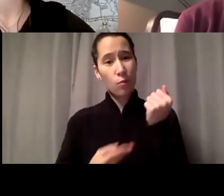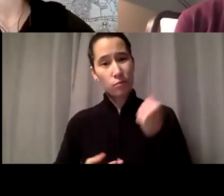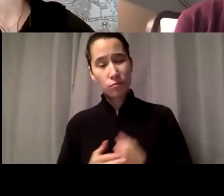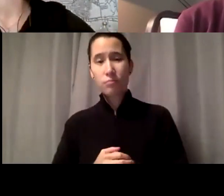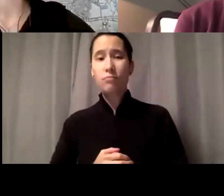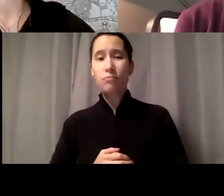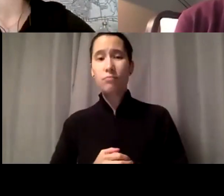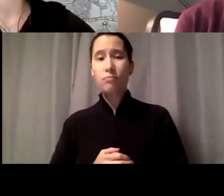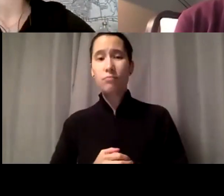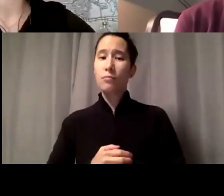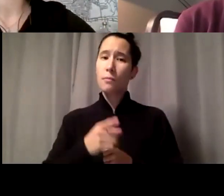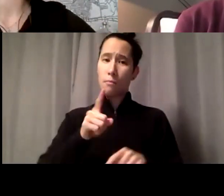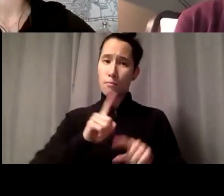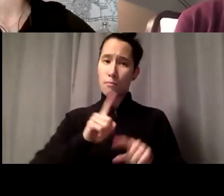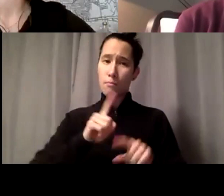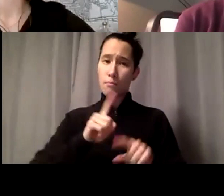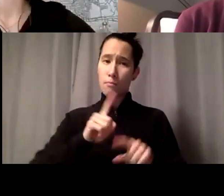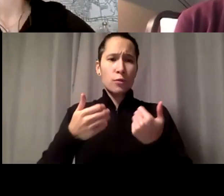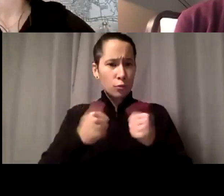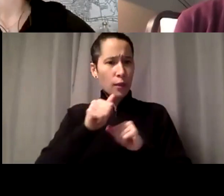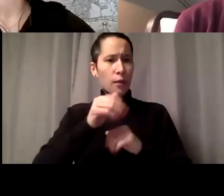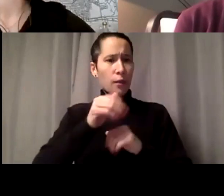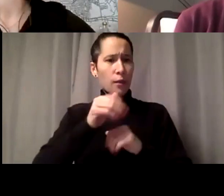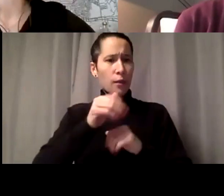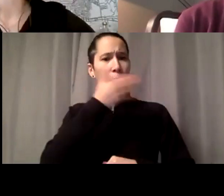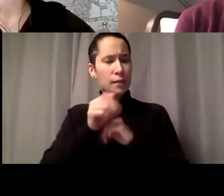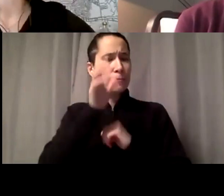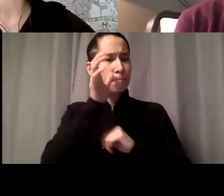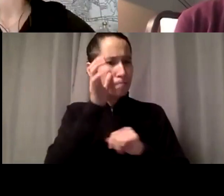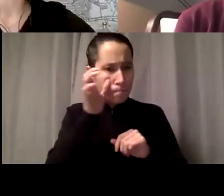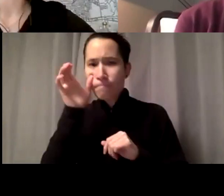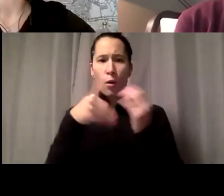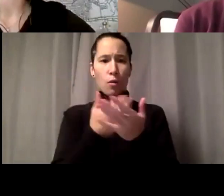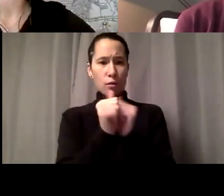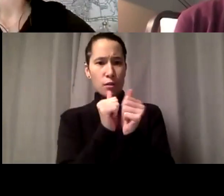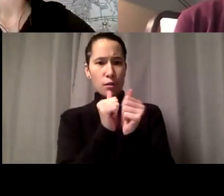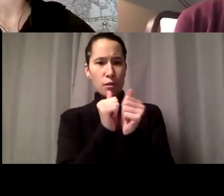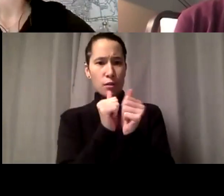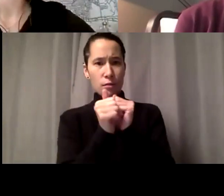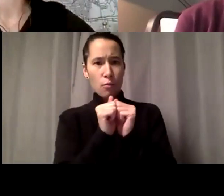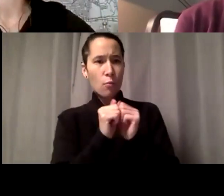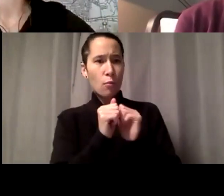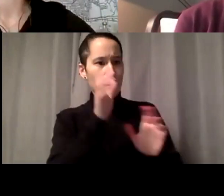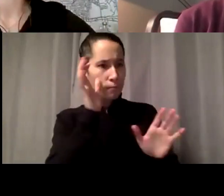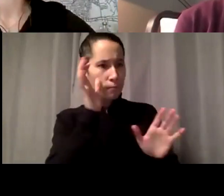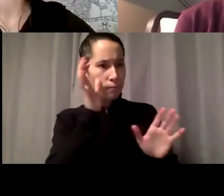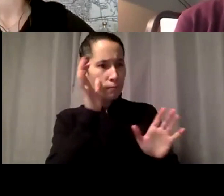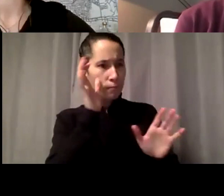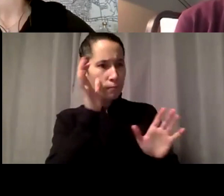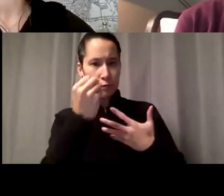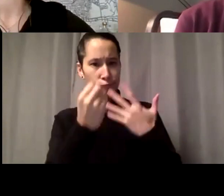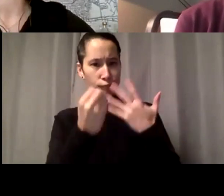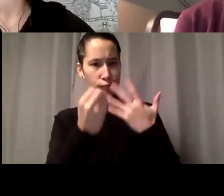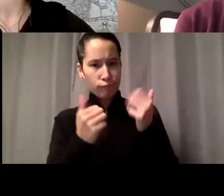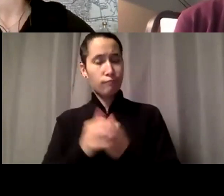to ensure the voice of sport is represented. And finally, I just want to say that, like you, we want